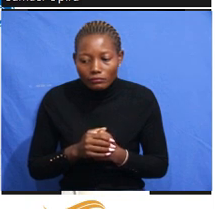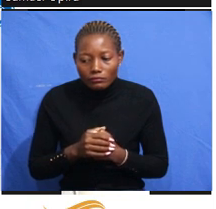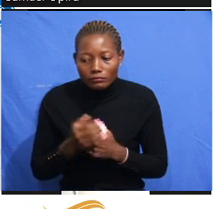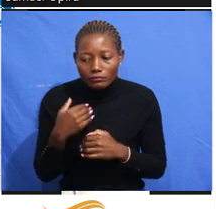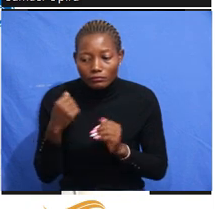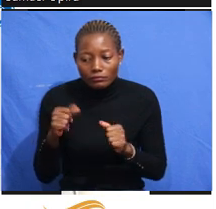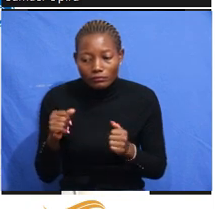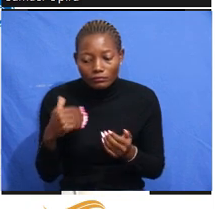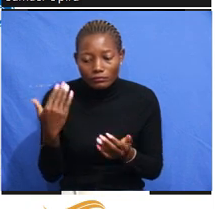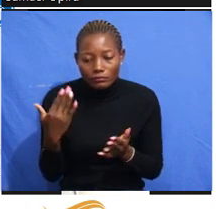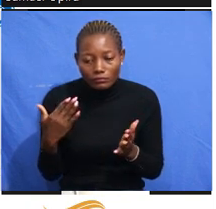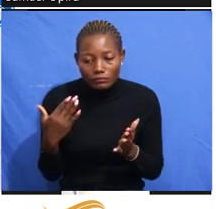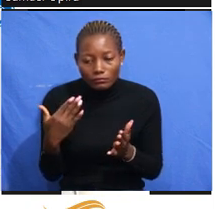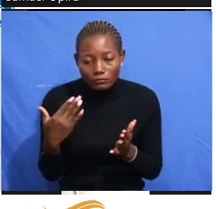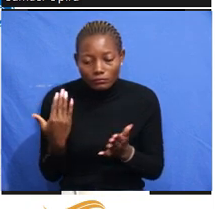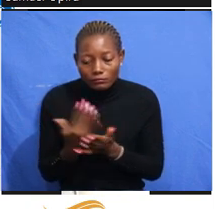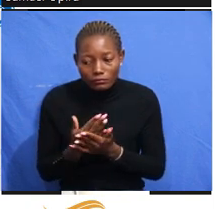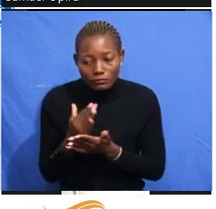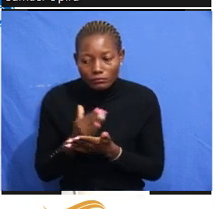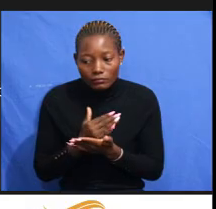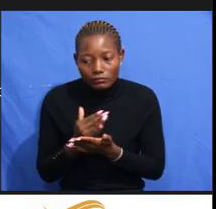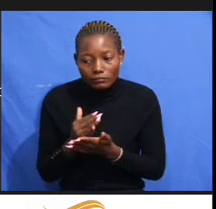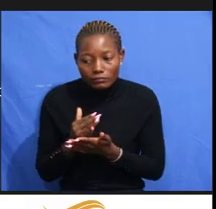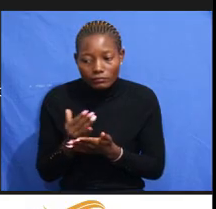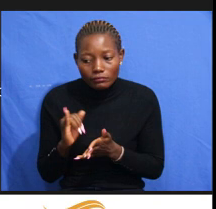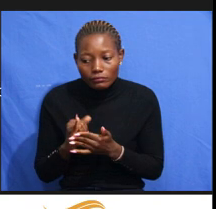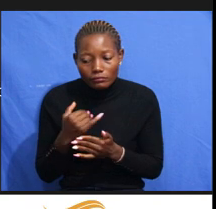Yeah, you can. Okay.